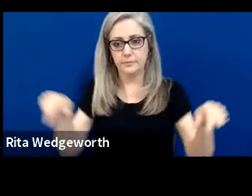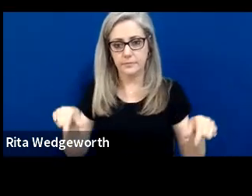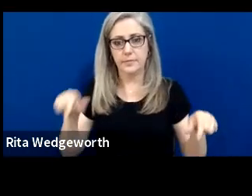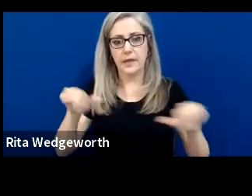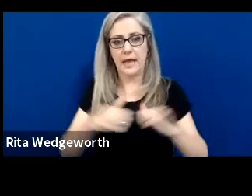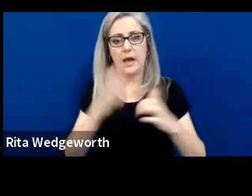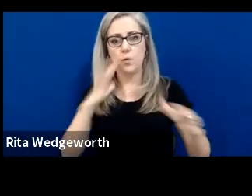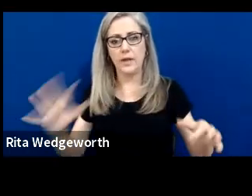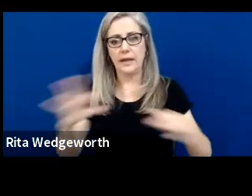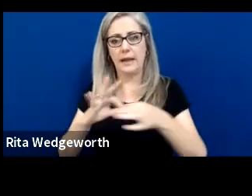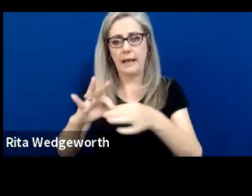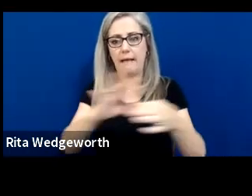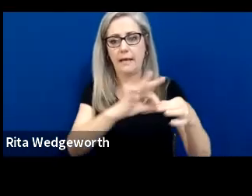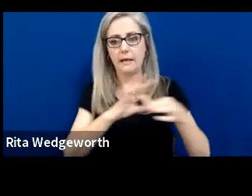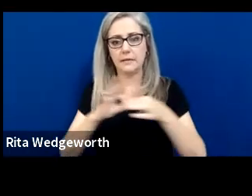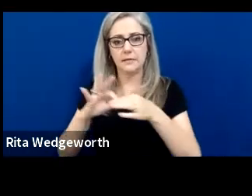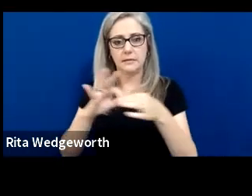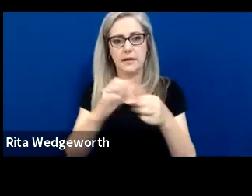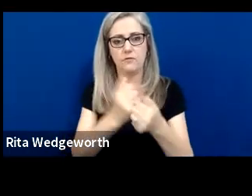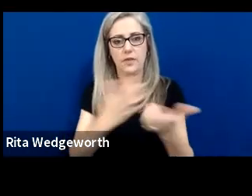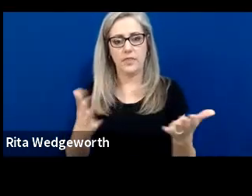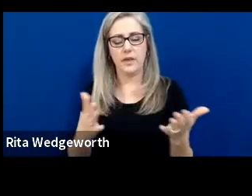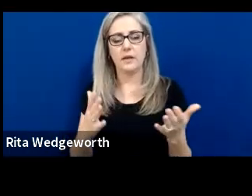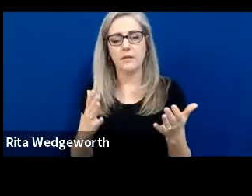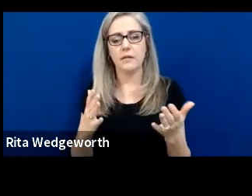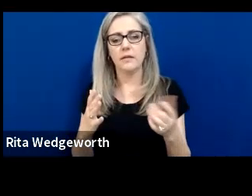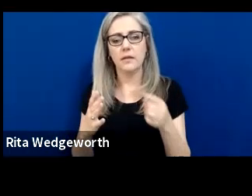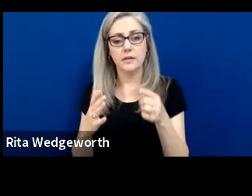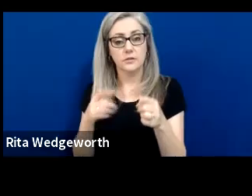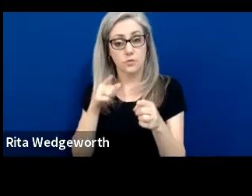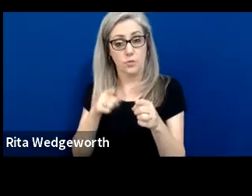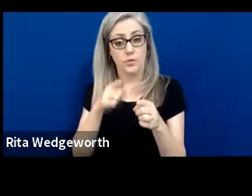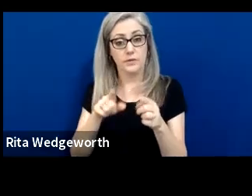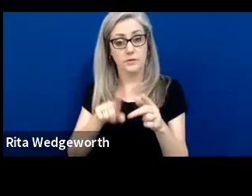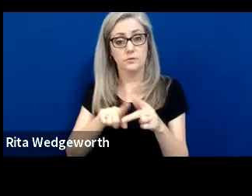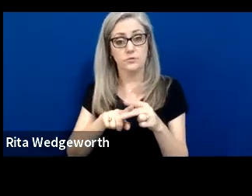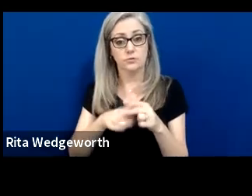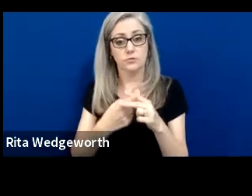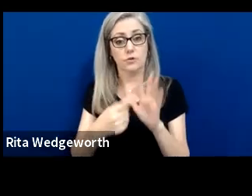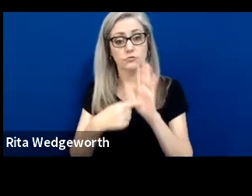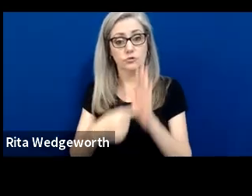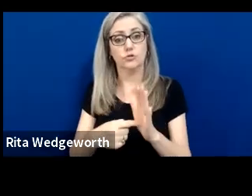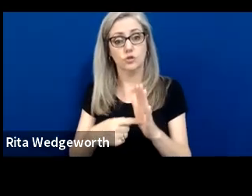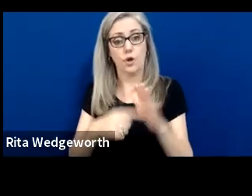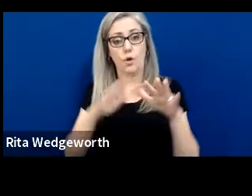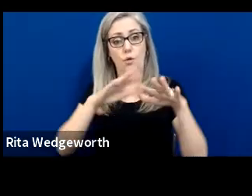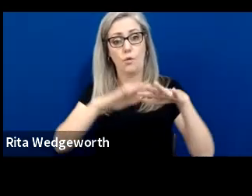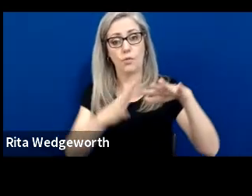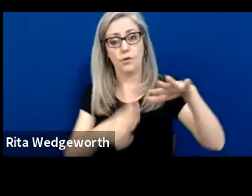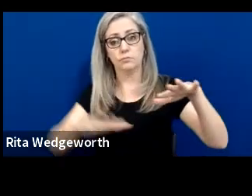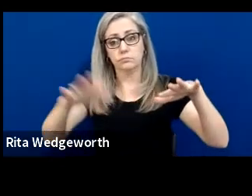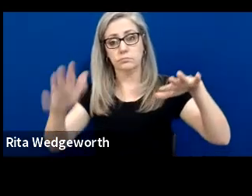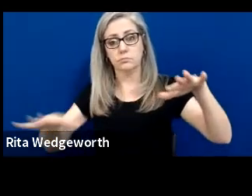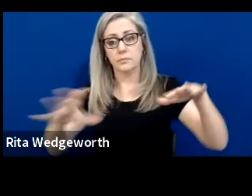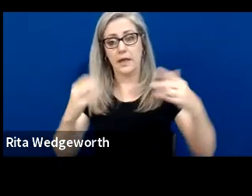and this starts to take into account that topography and those existing trees.